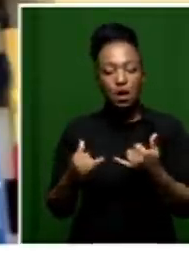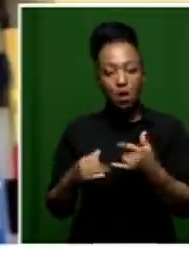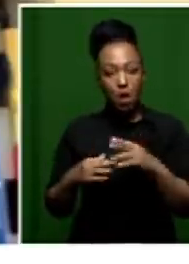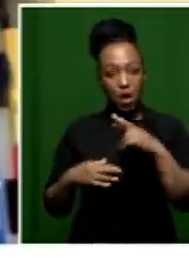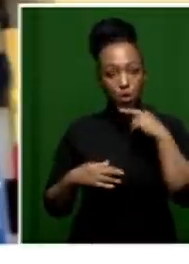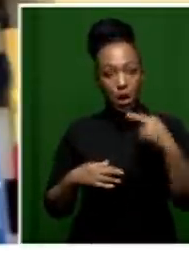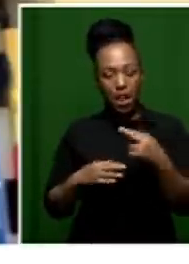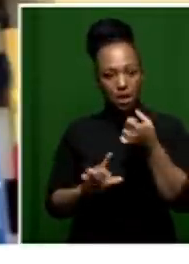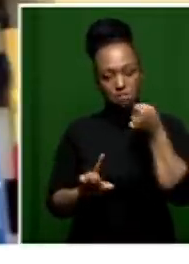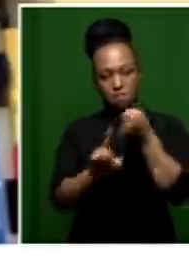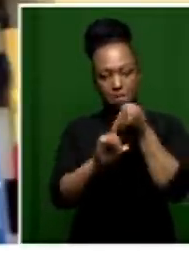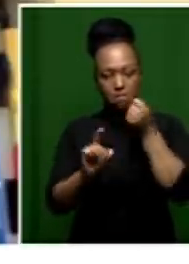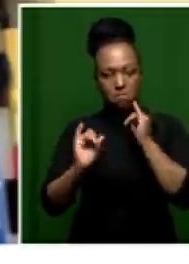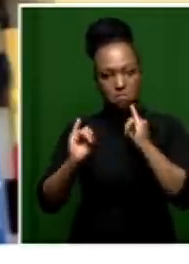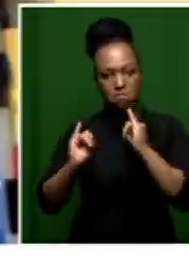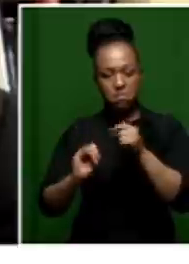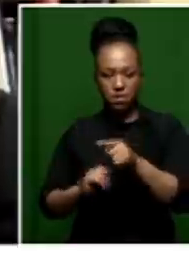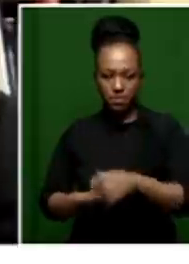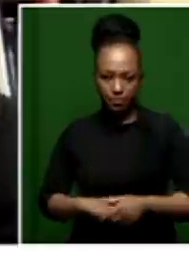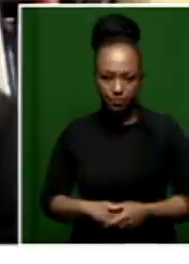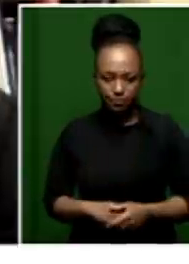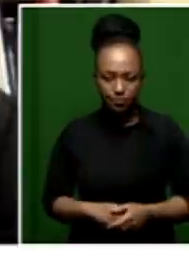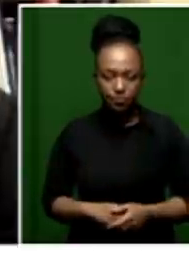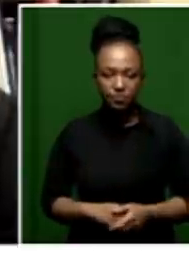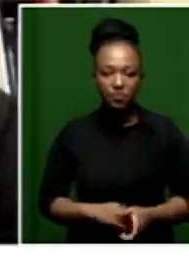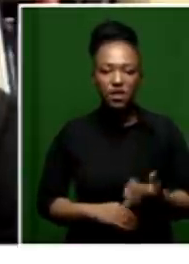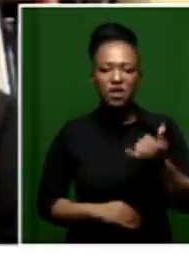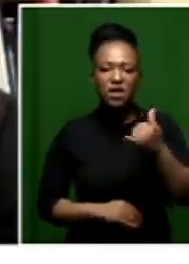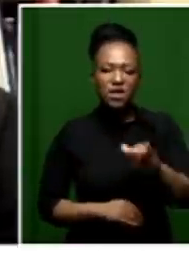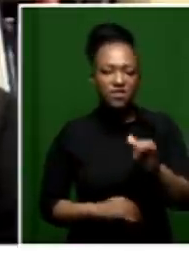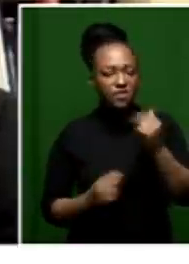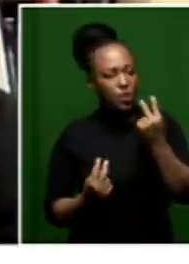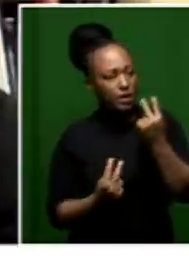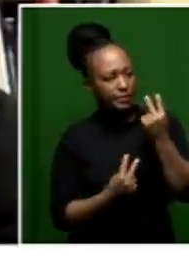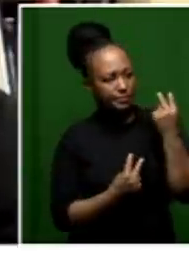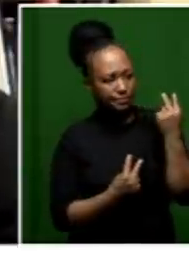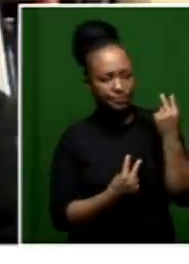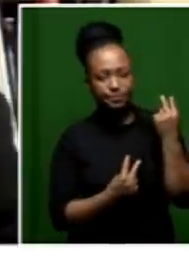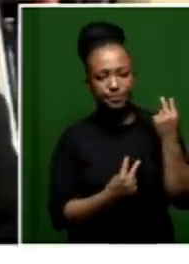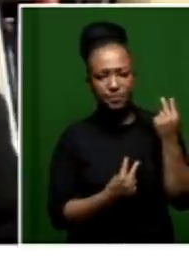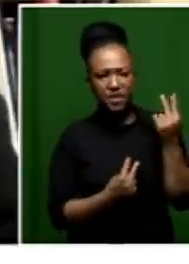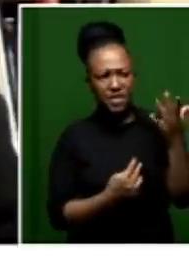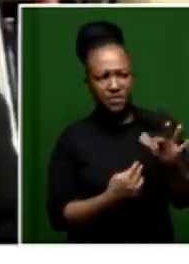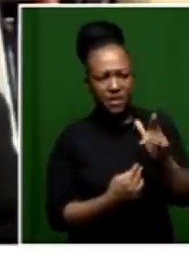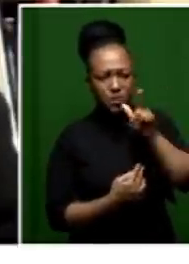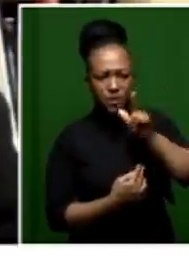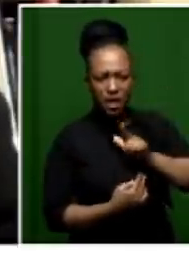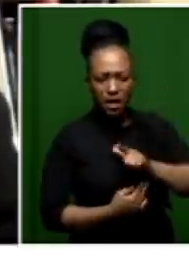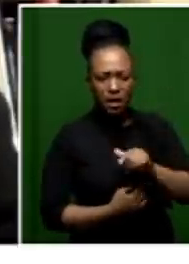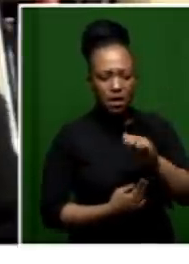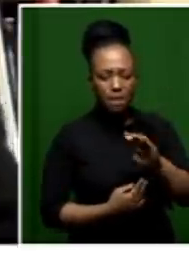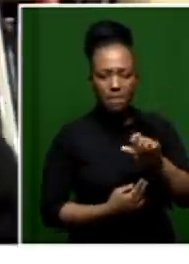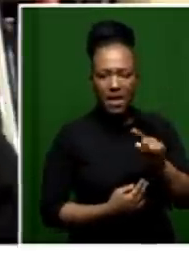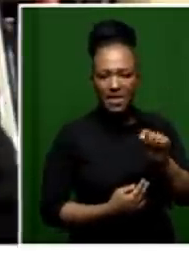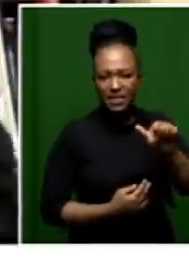disease happens, yeah. Mm. So if we look back, we were told that the beta variant